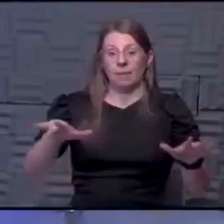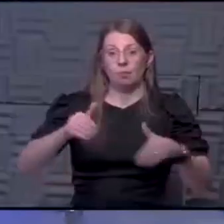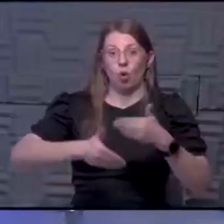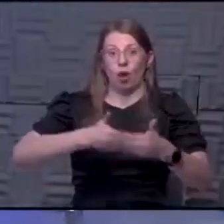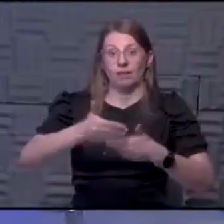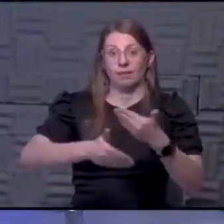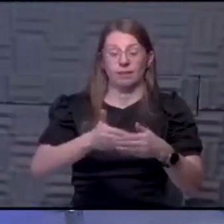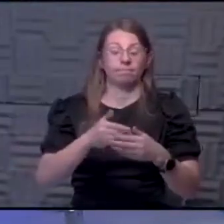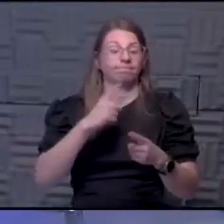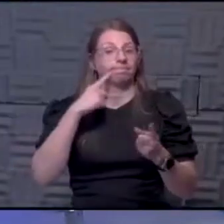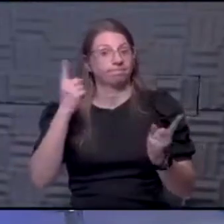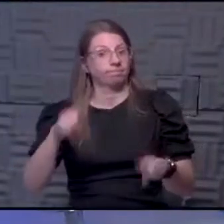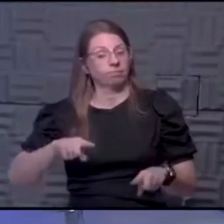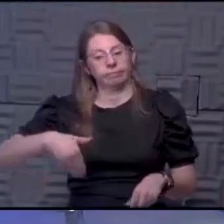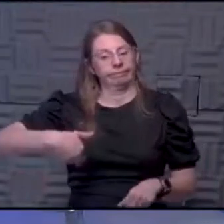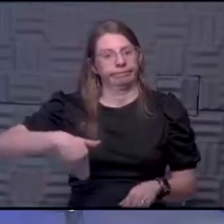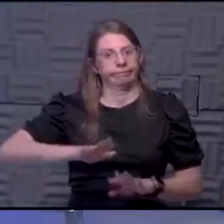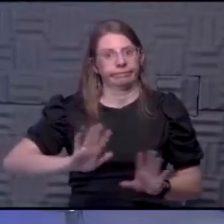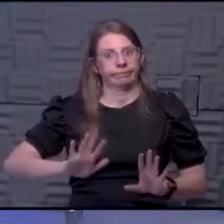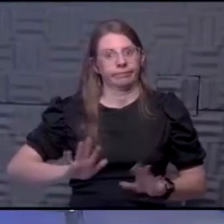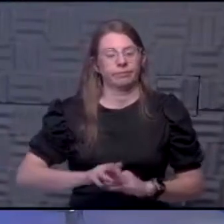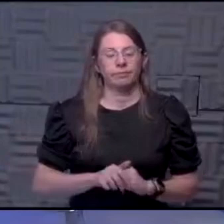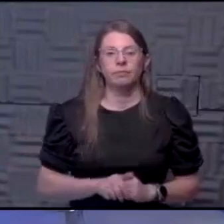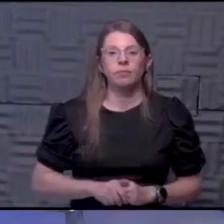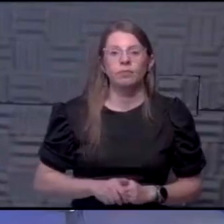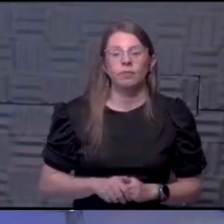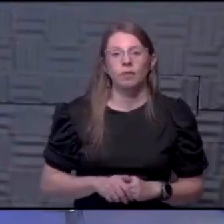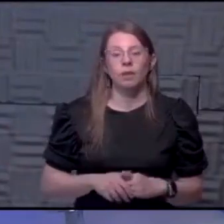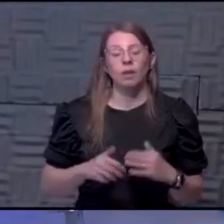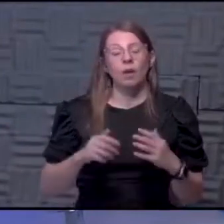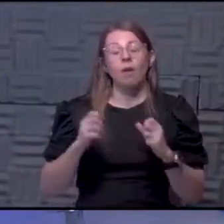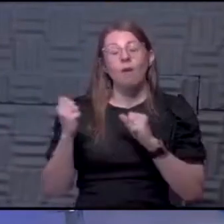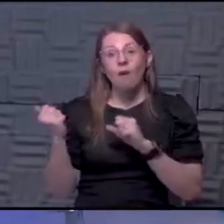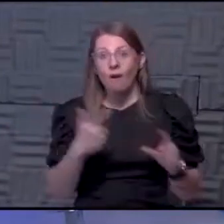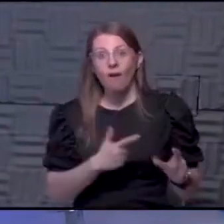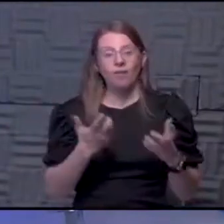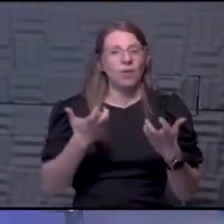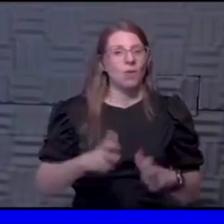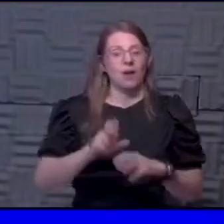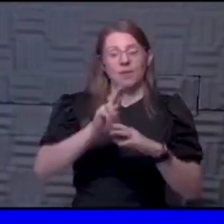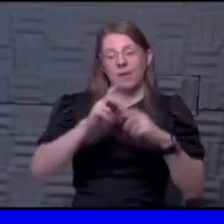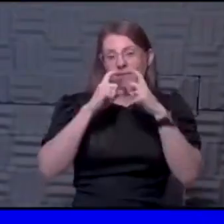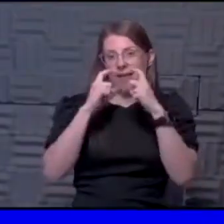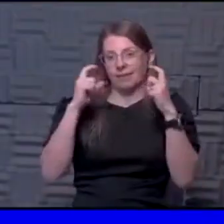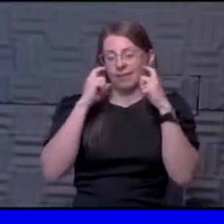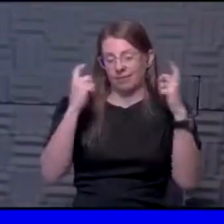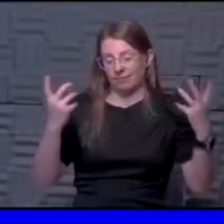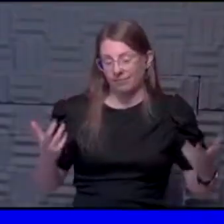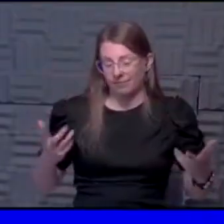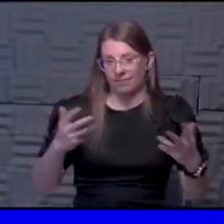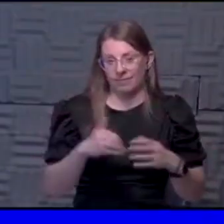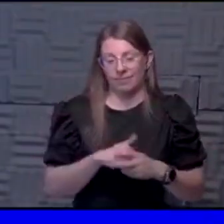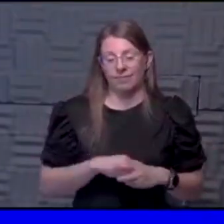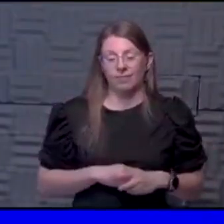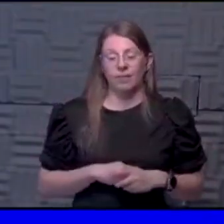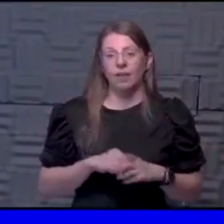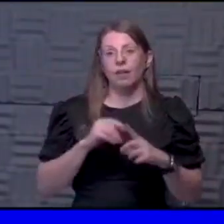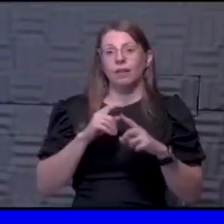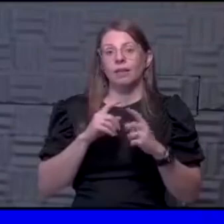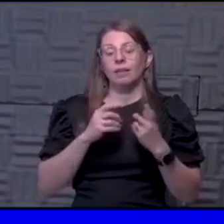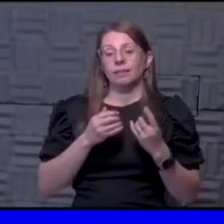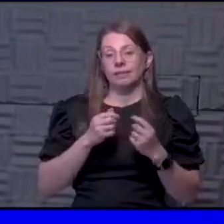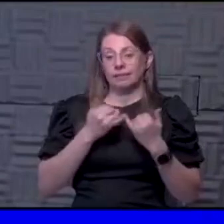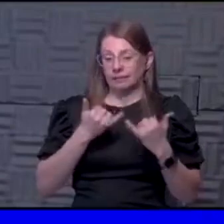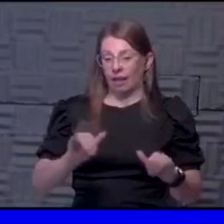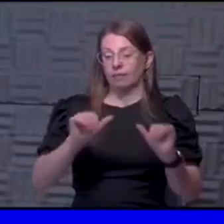do you think? I agree. Not yet. I mean, we would all like to not have to be wearing a mask in certain situations. Yes, that's for sure. There still continues